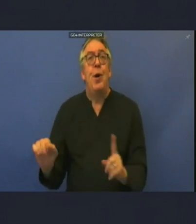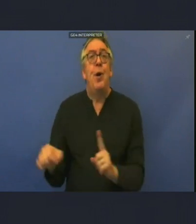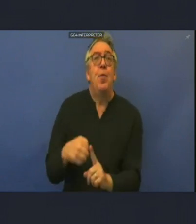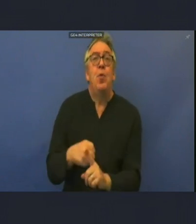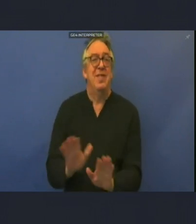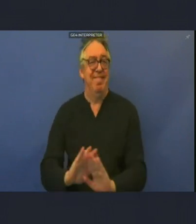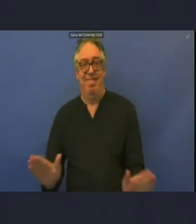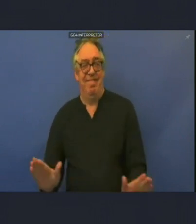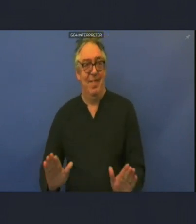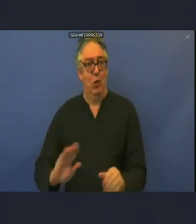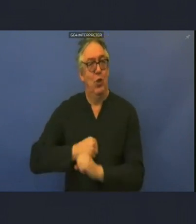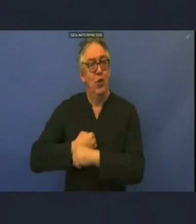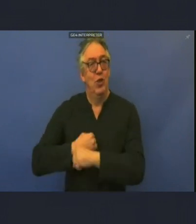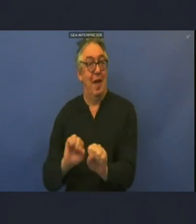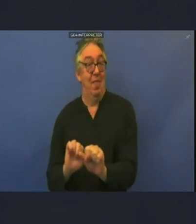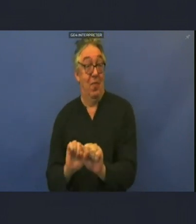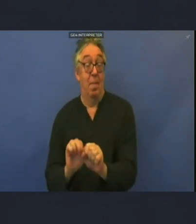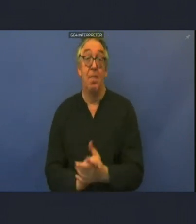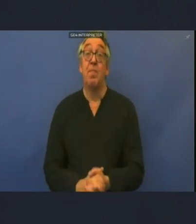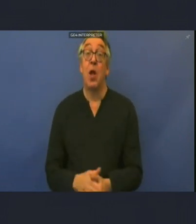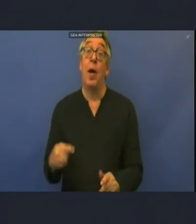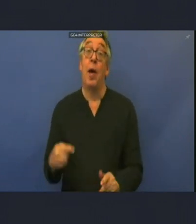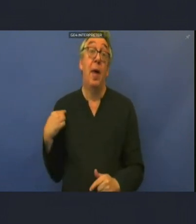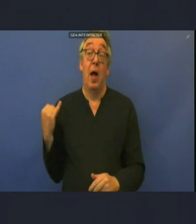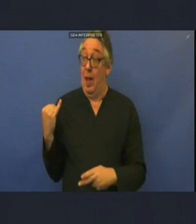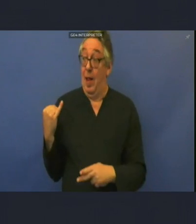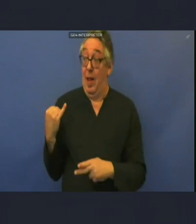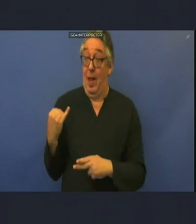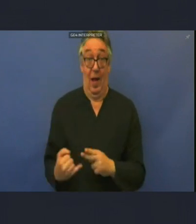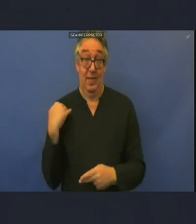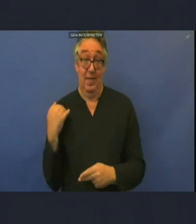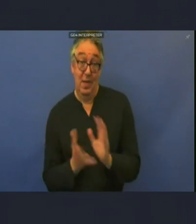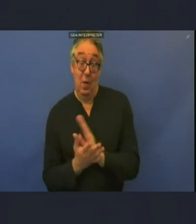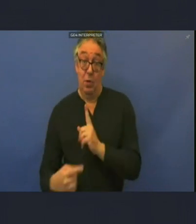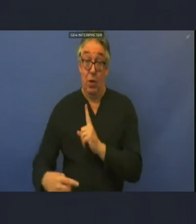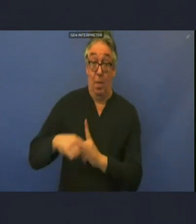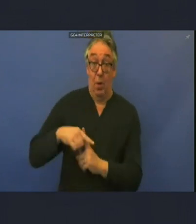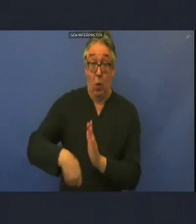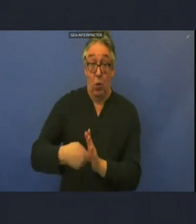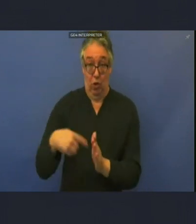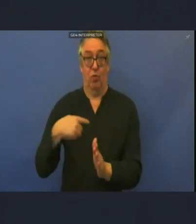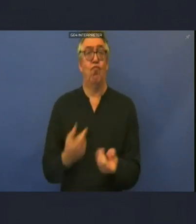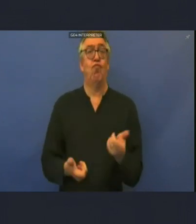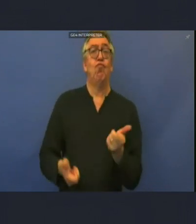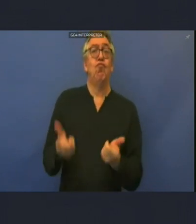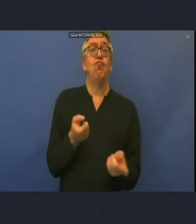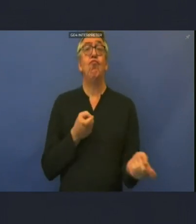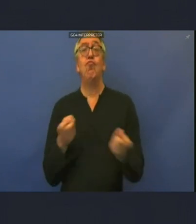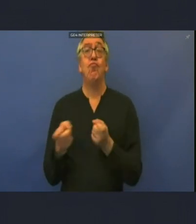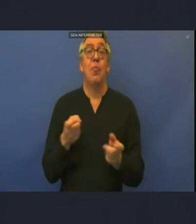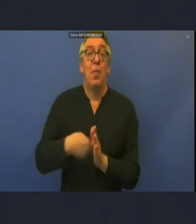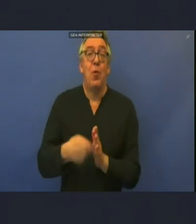Erasmus Plus project that I participated in was as a project coordinator, and it was a project called the